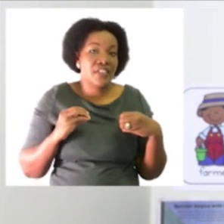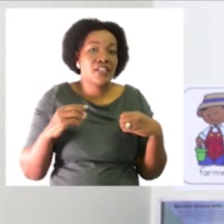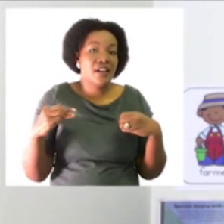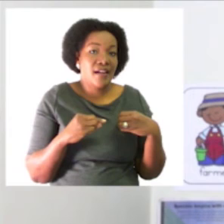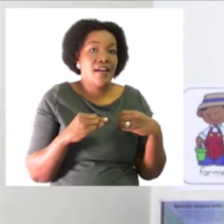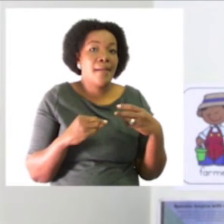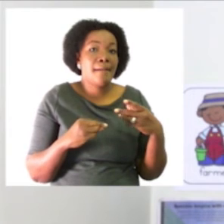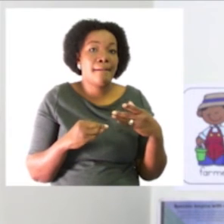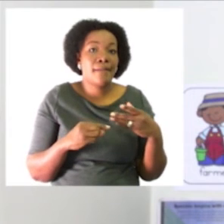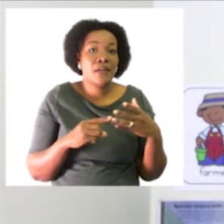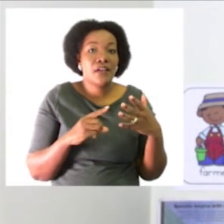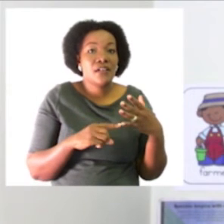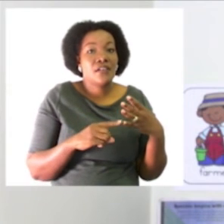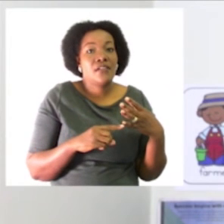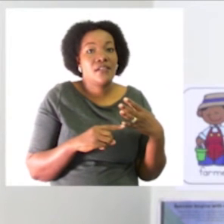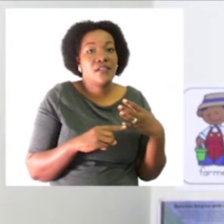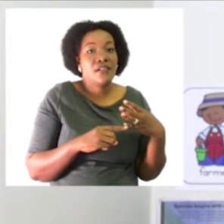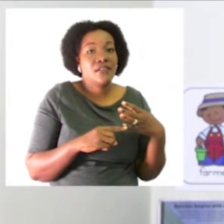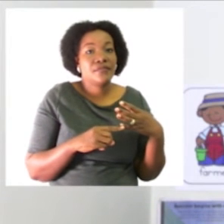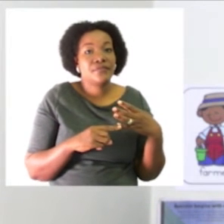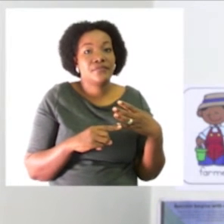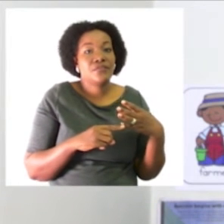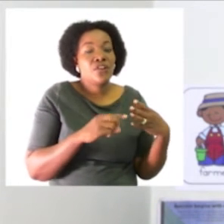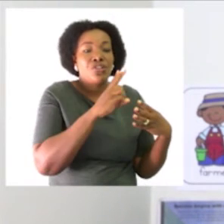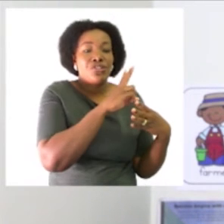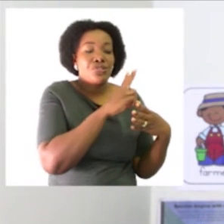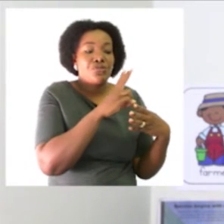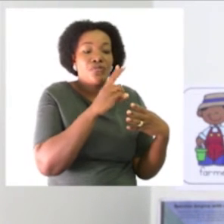250 grams, and another